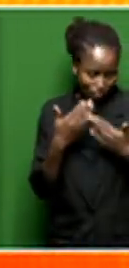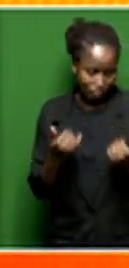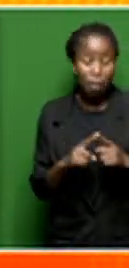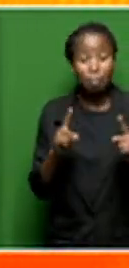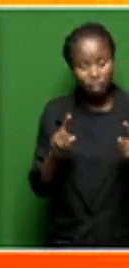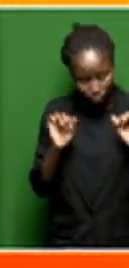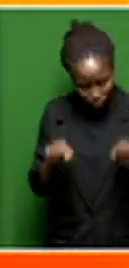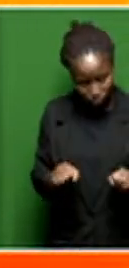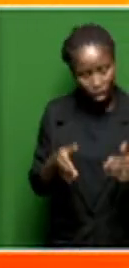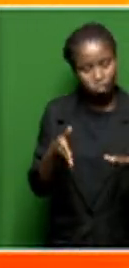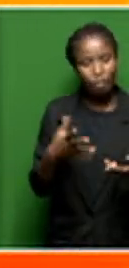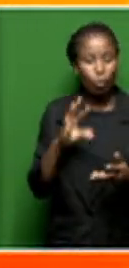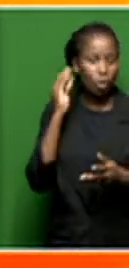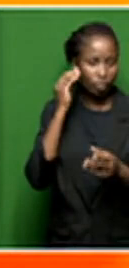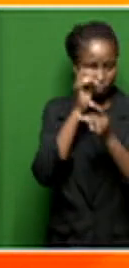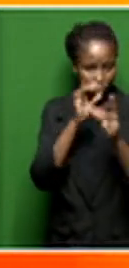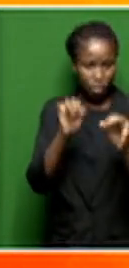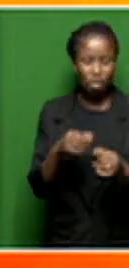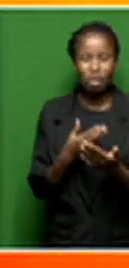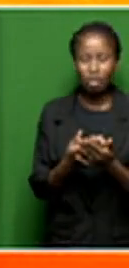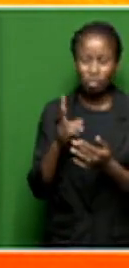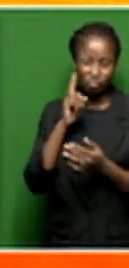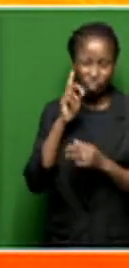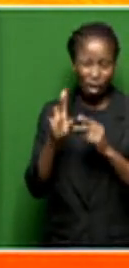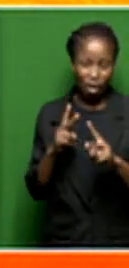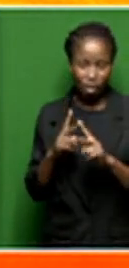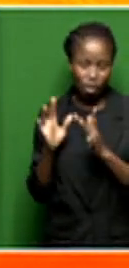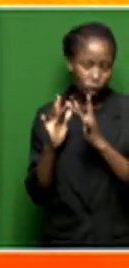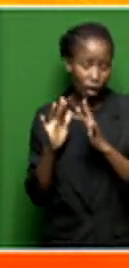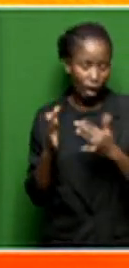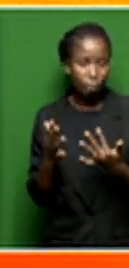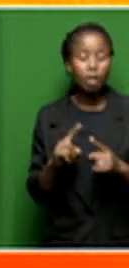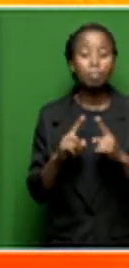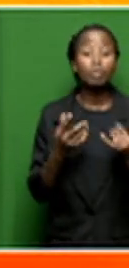give you that information. All right, let's try and get that connection up and running, but let me bring you this in the meantime. Only